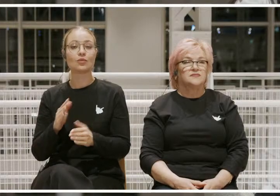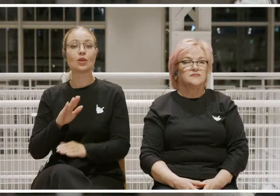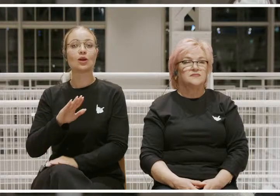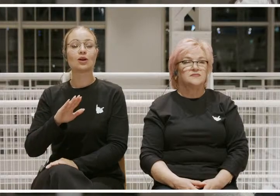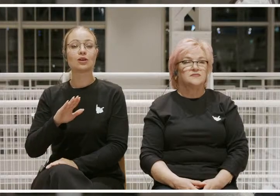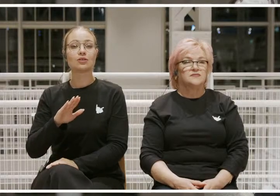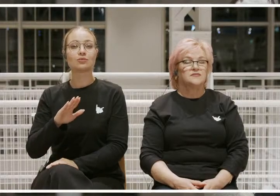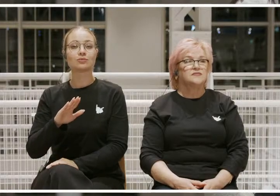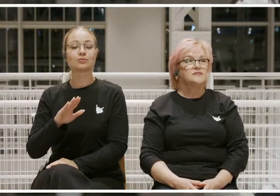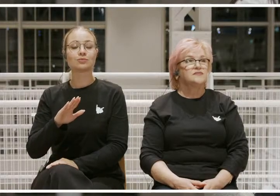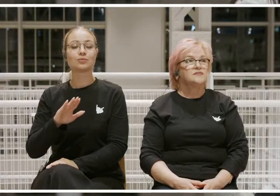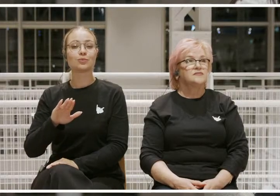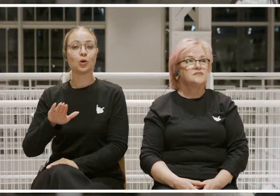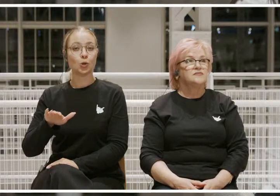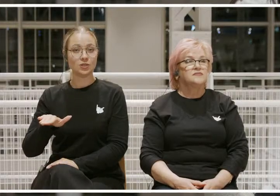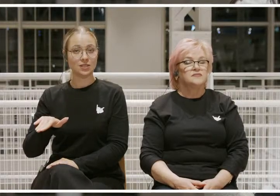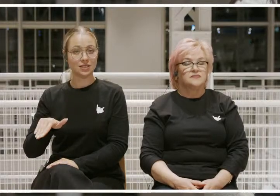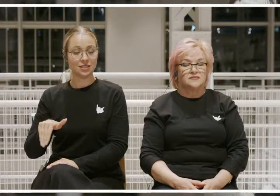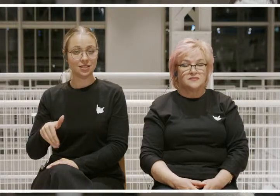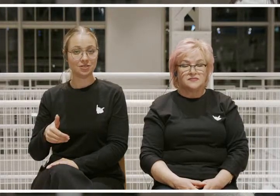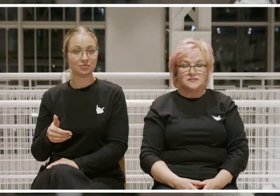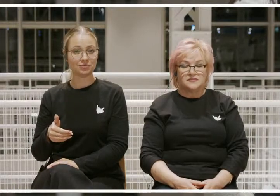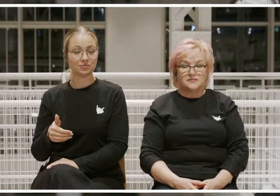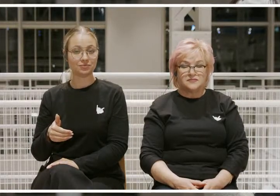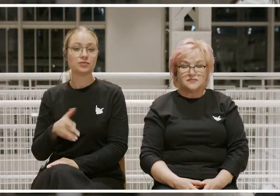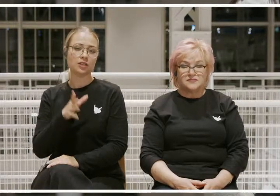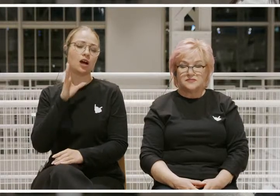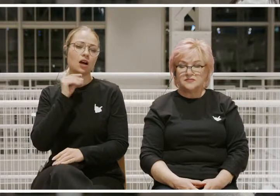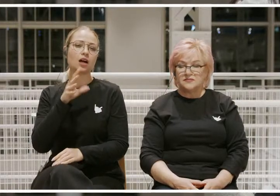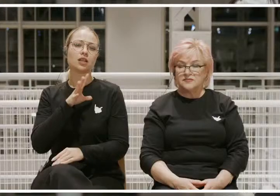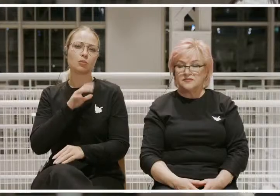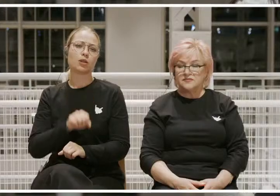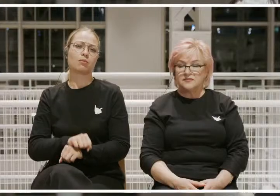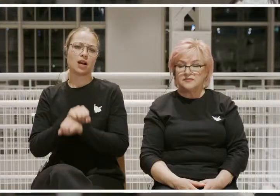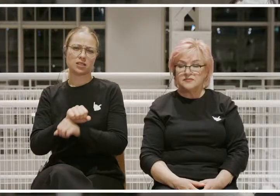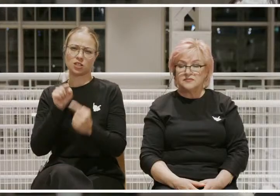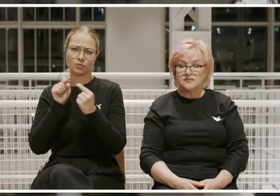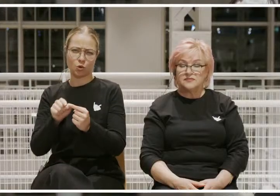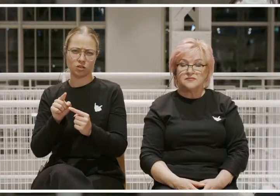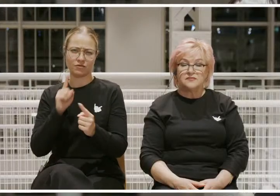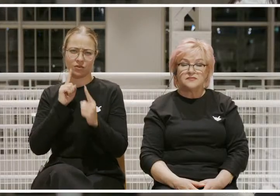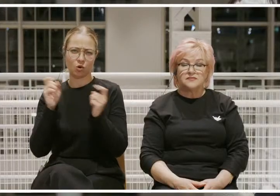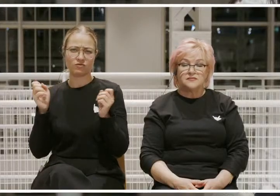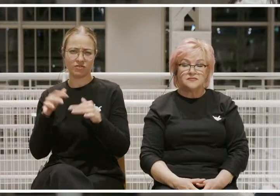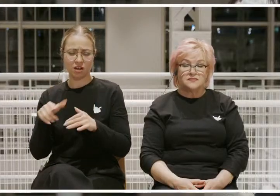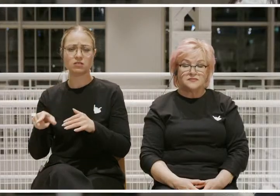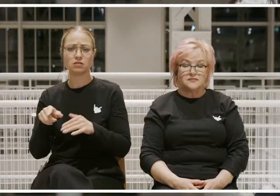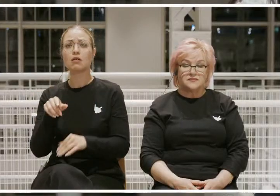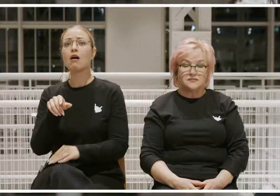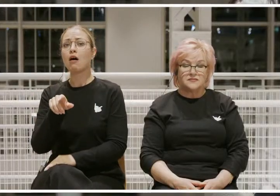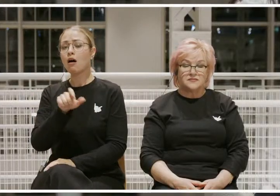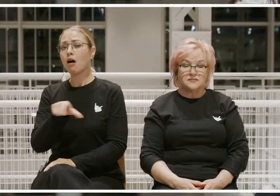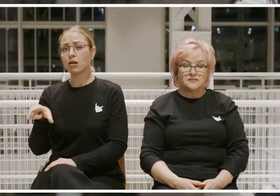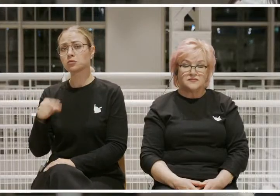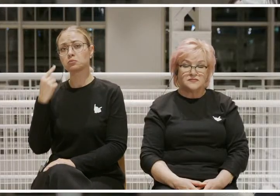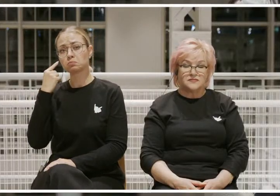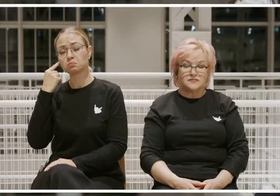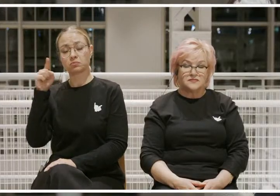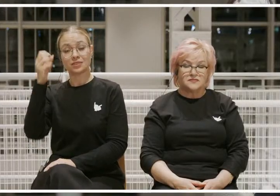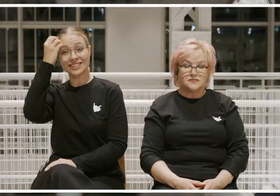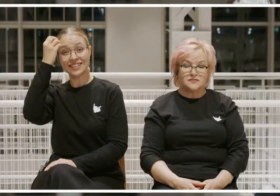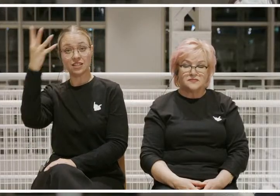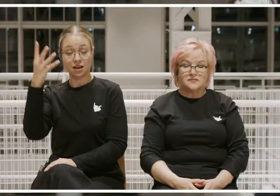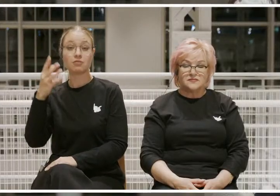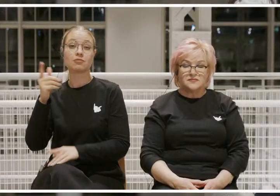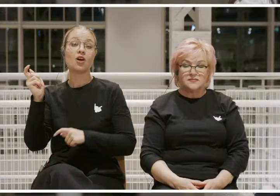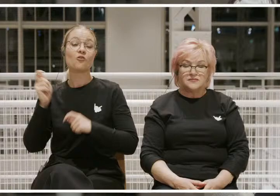the conference, they had this great idea to organize a dumpling festival in the